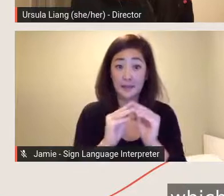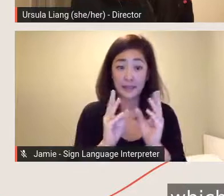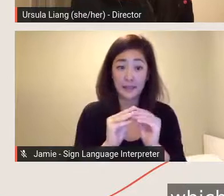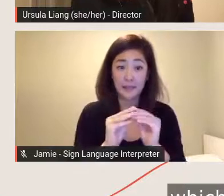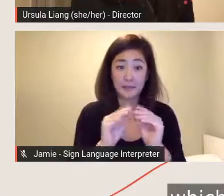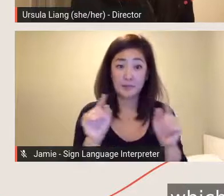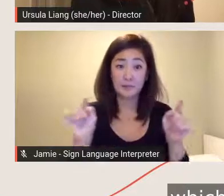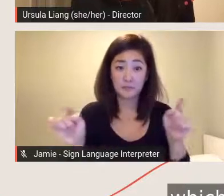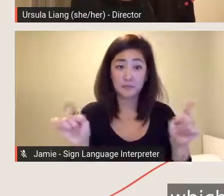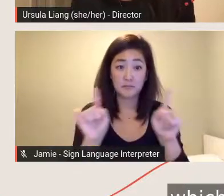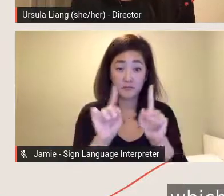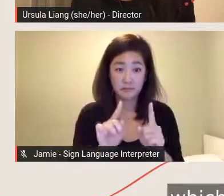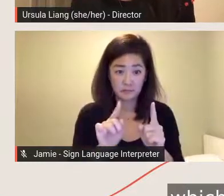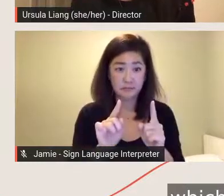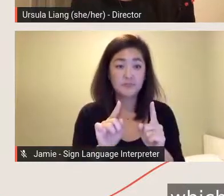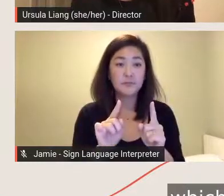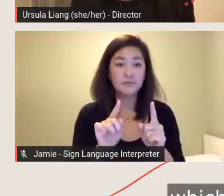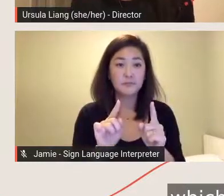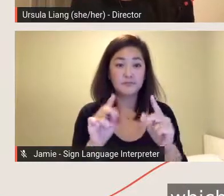which according to her,